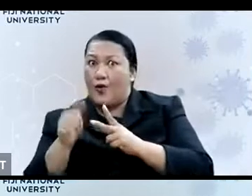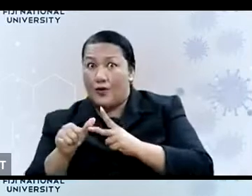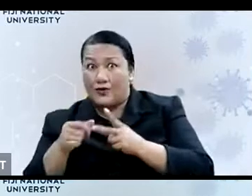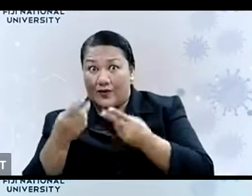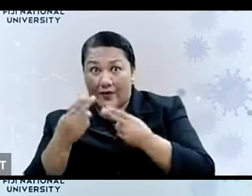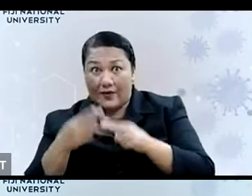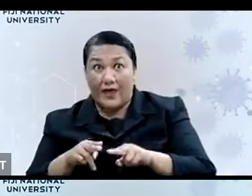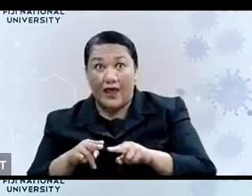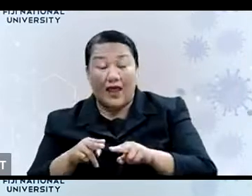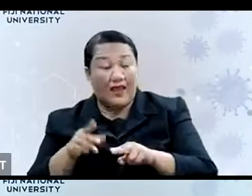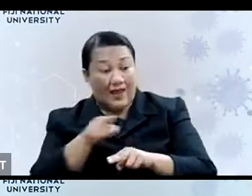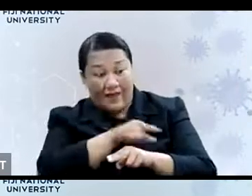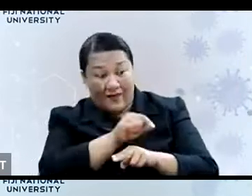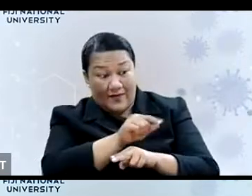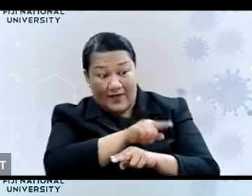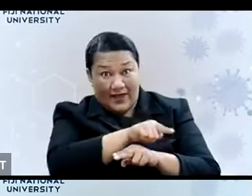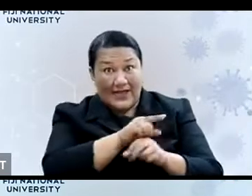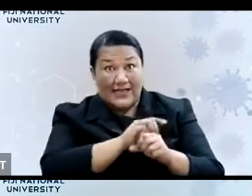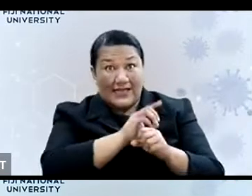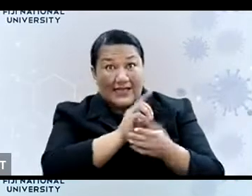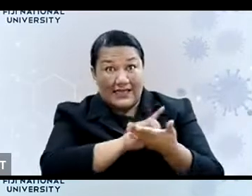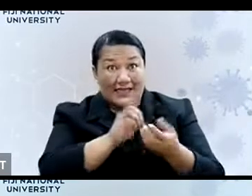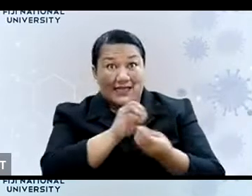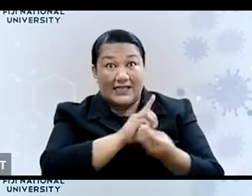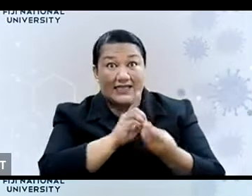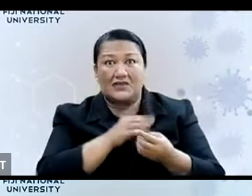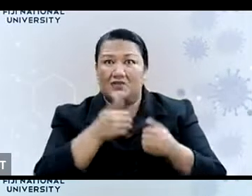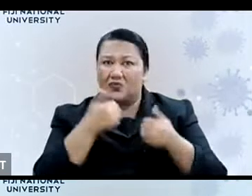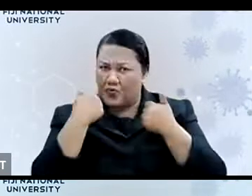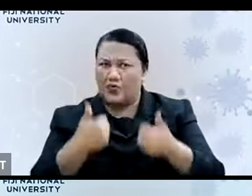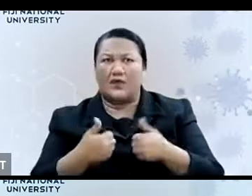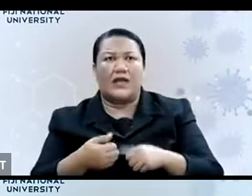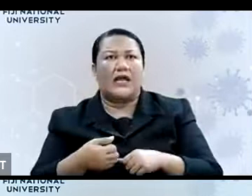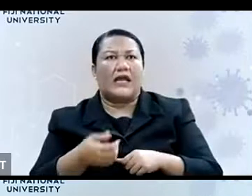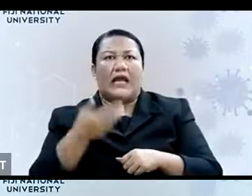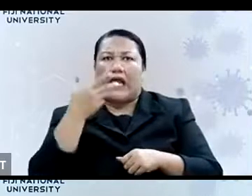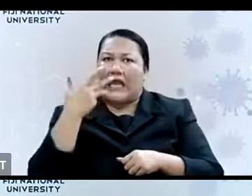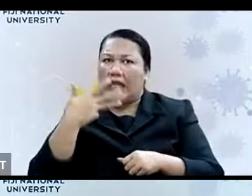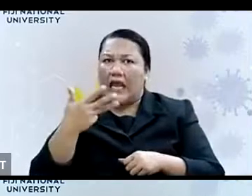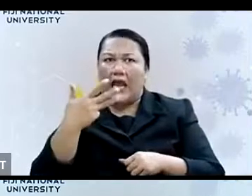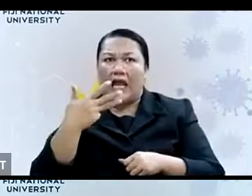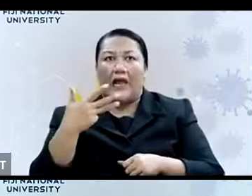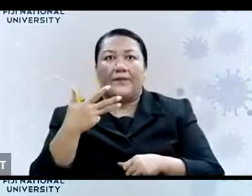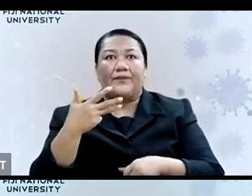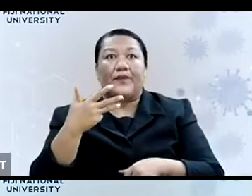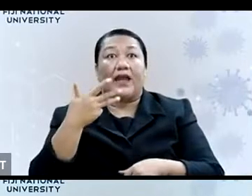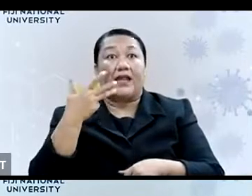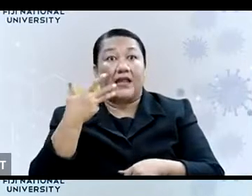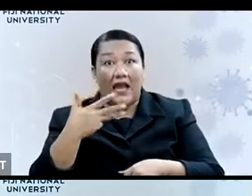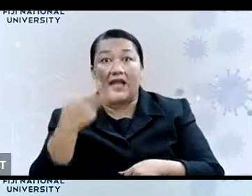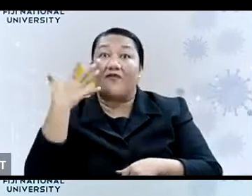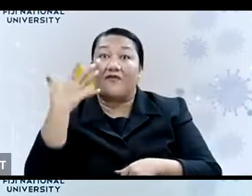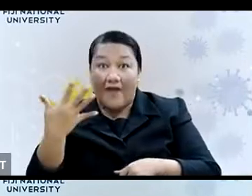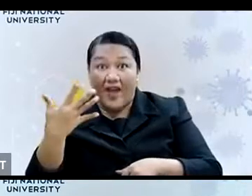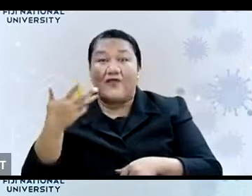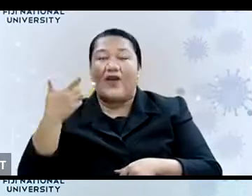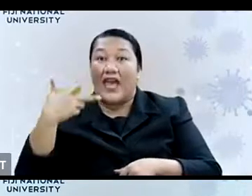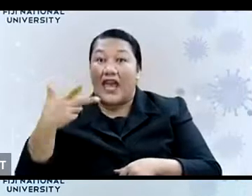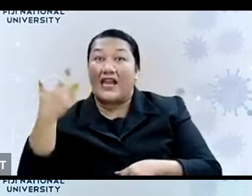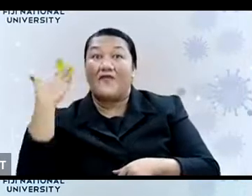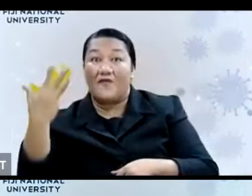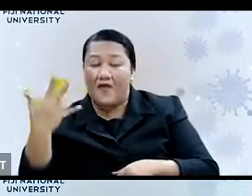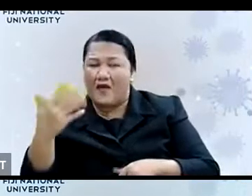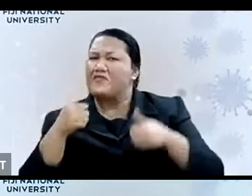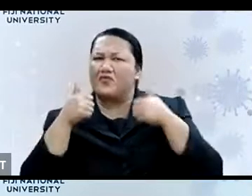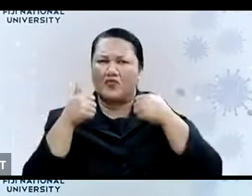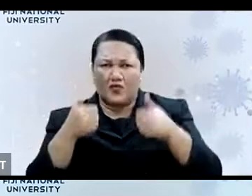and obviously 95% sounds better than 85%, which sounds better than 70%, although there are these different